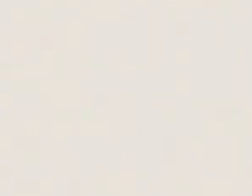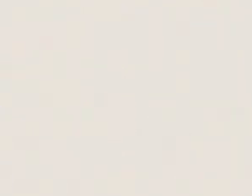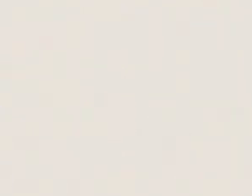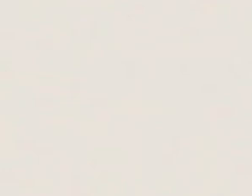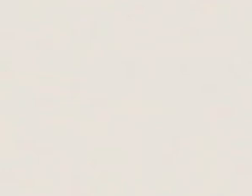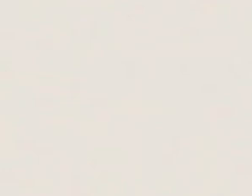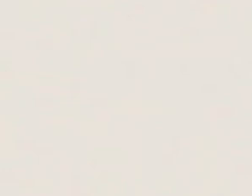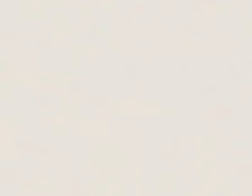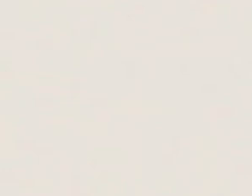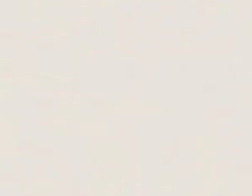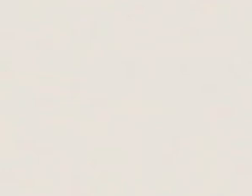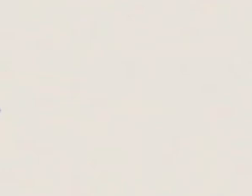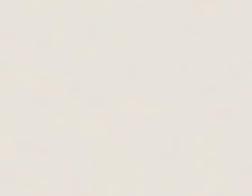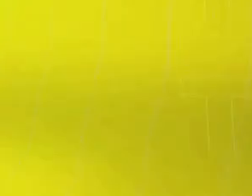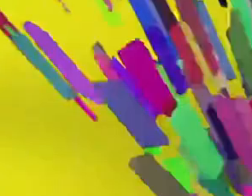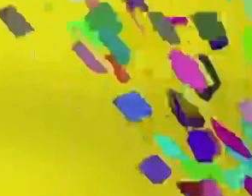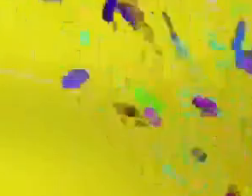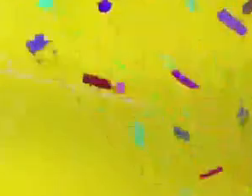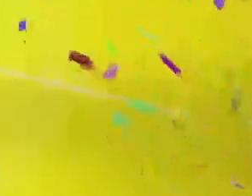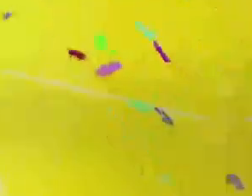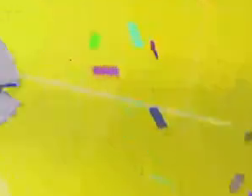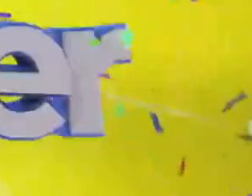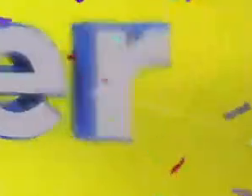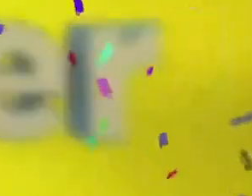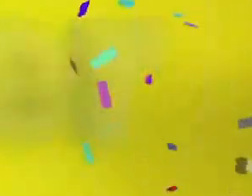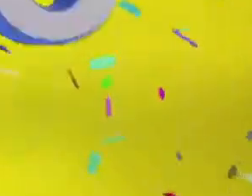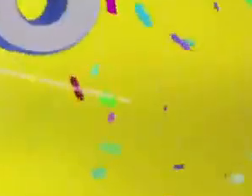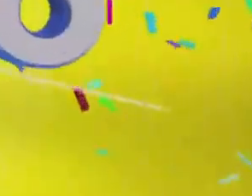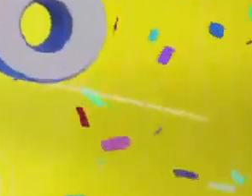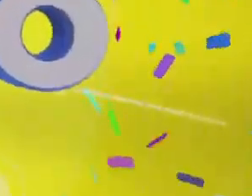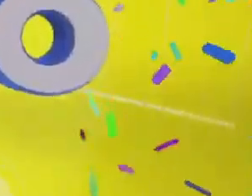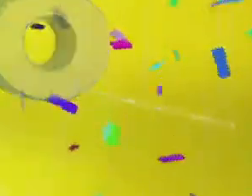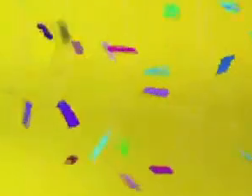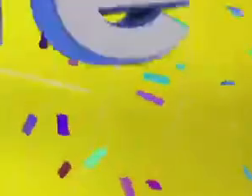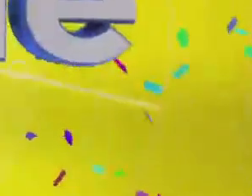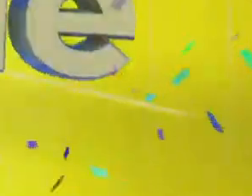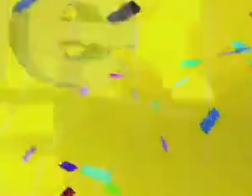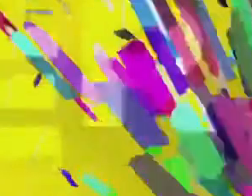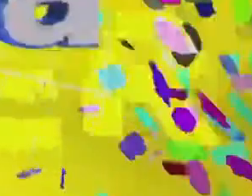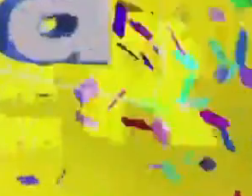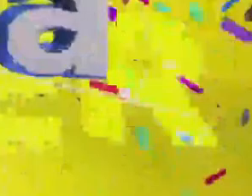Revenue Authority. Developing Uganda together.